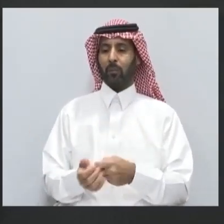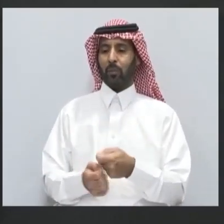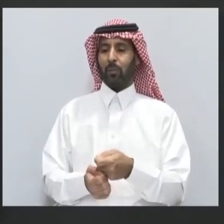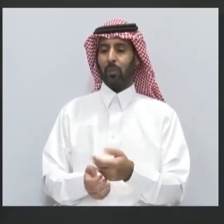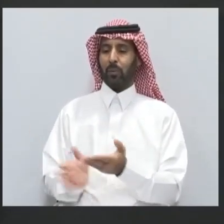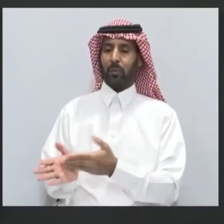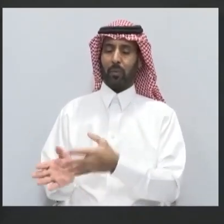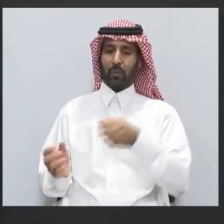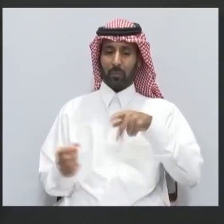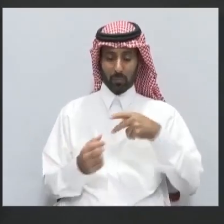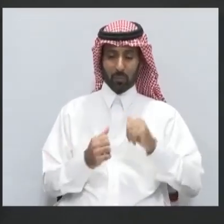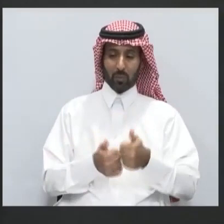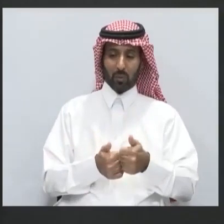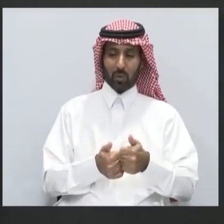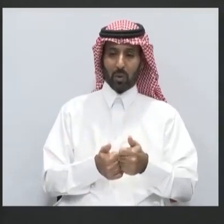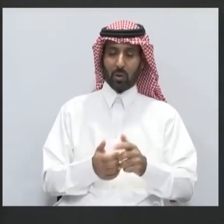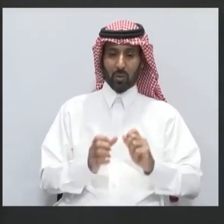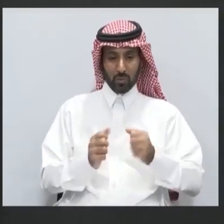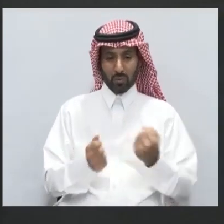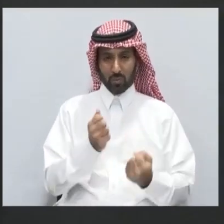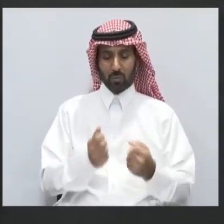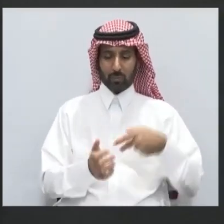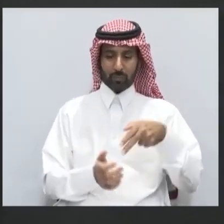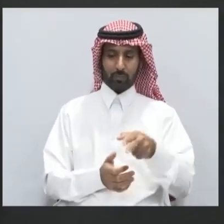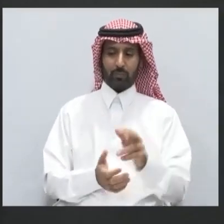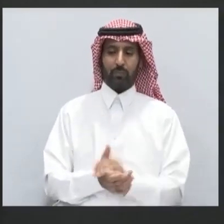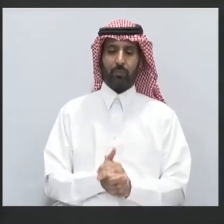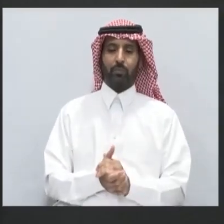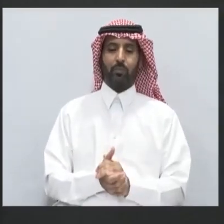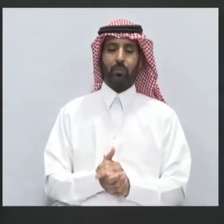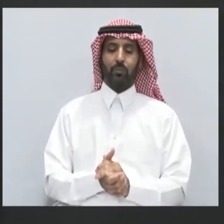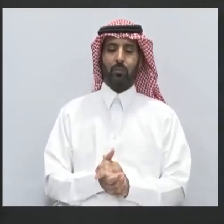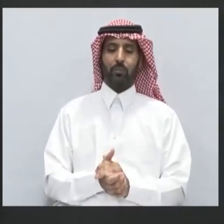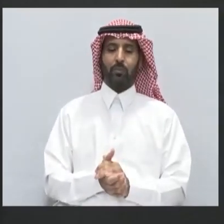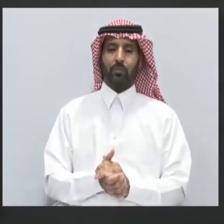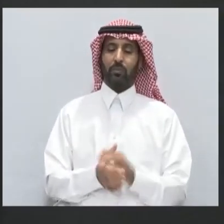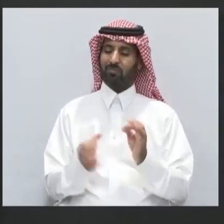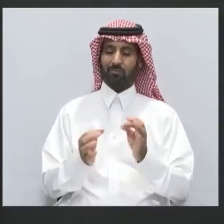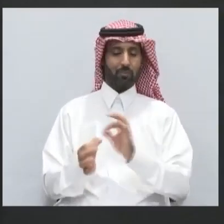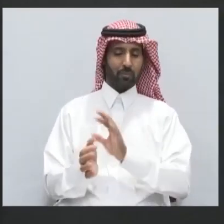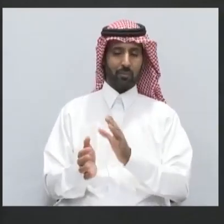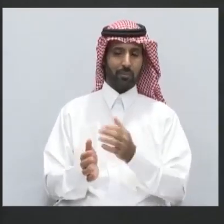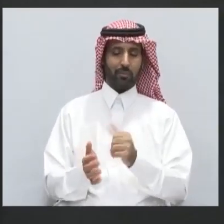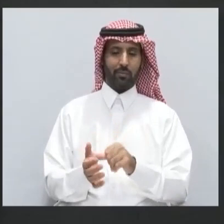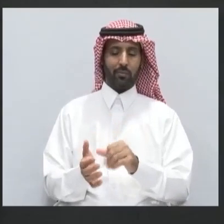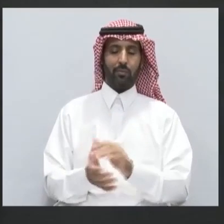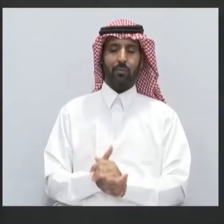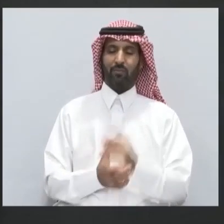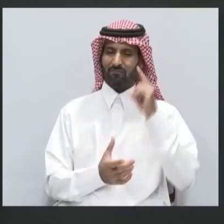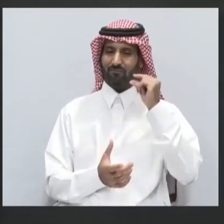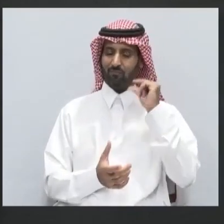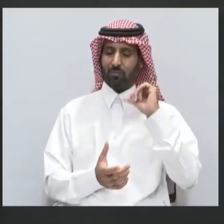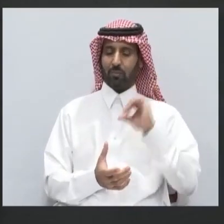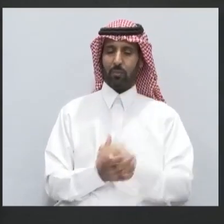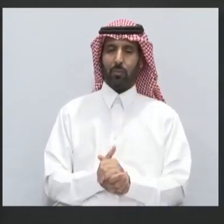try to escape. So they didn't think for the whole plan. They didn't think, which was foolish of